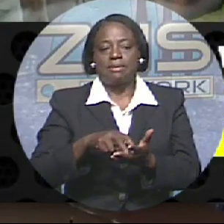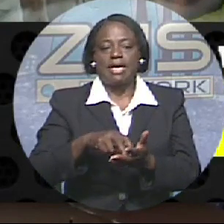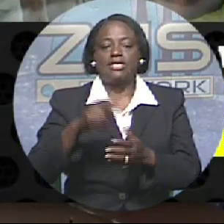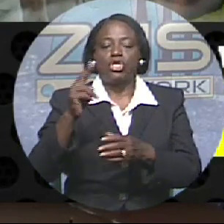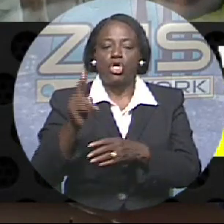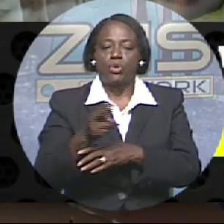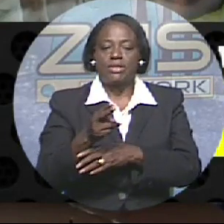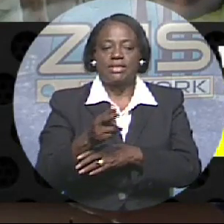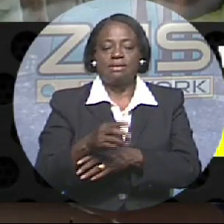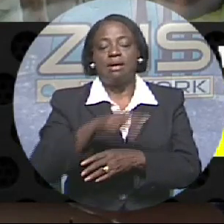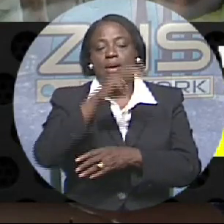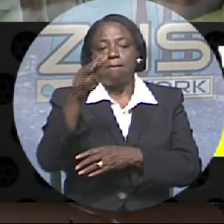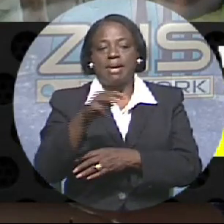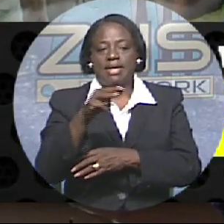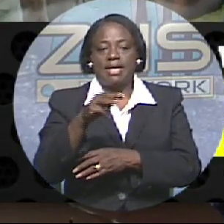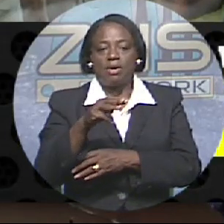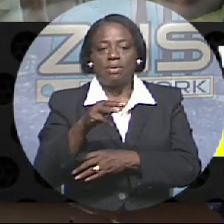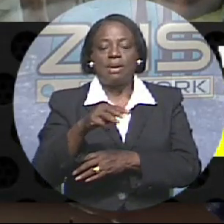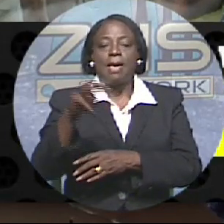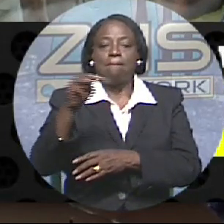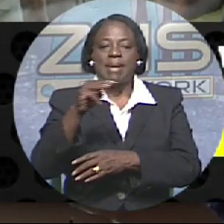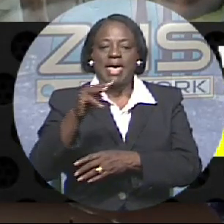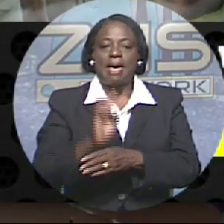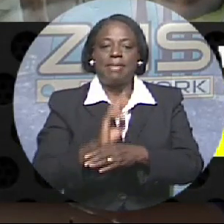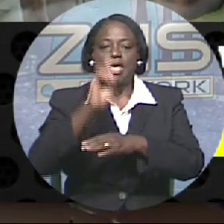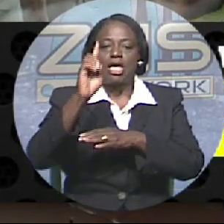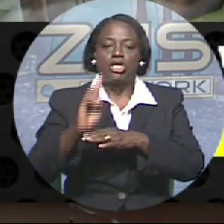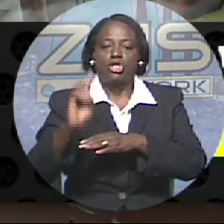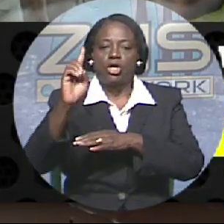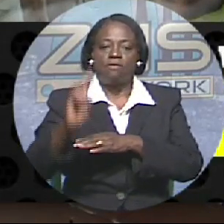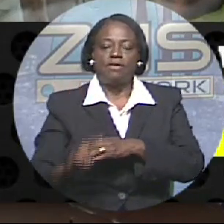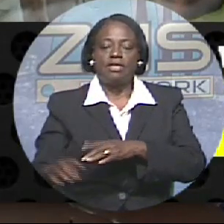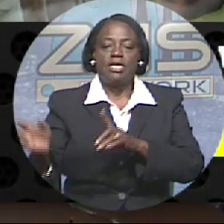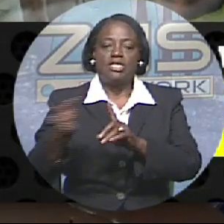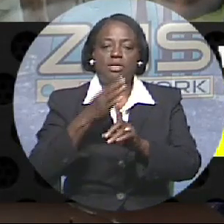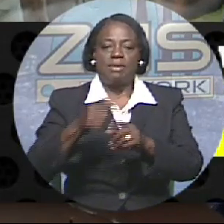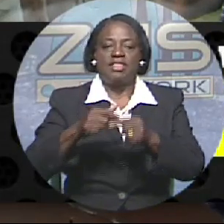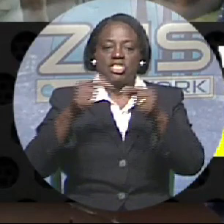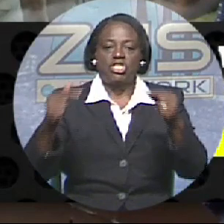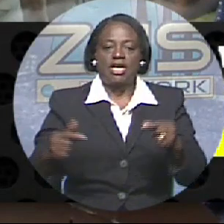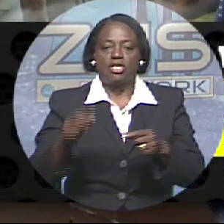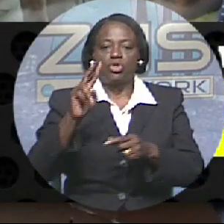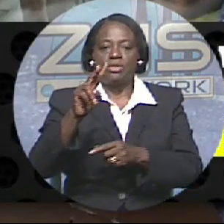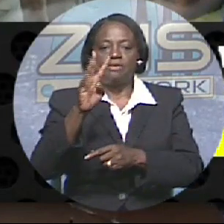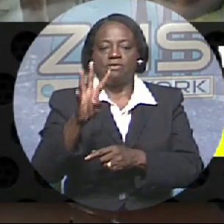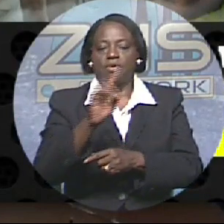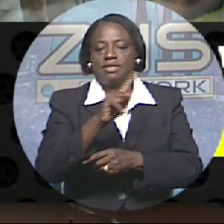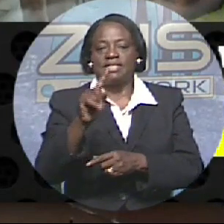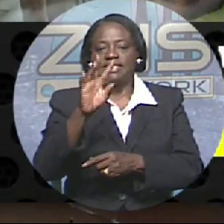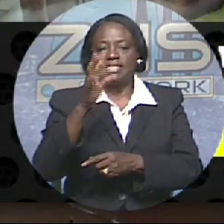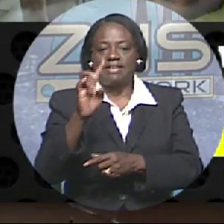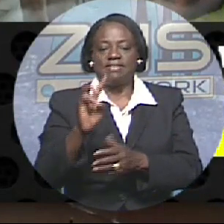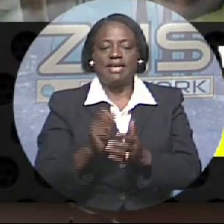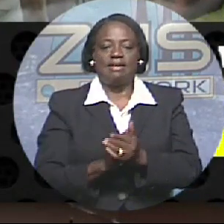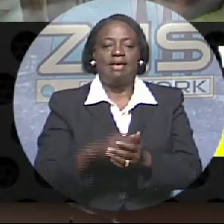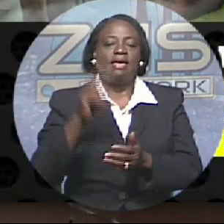folks, that's right, I'm going with the Miami Dolphins to beat the Giants 24-17.